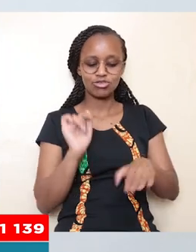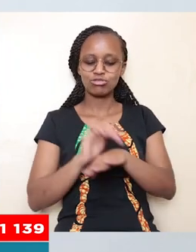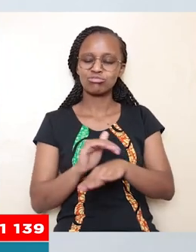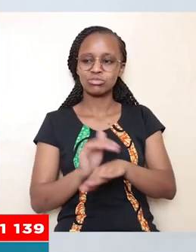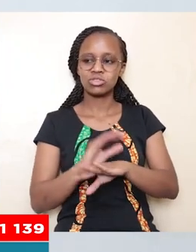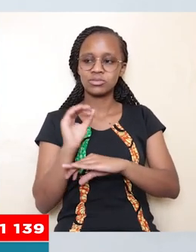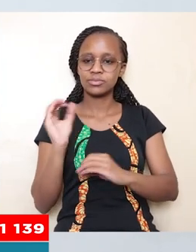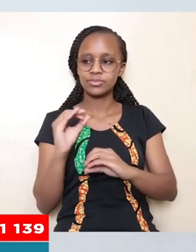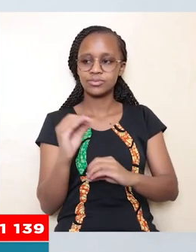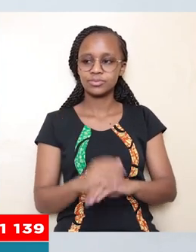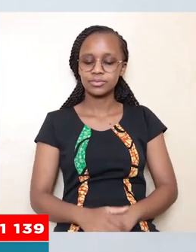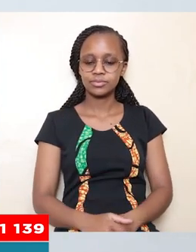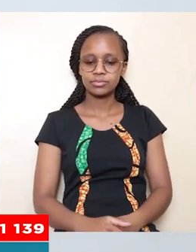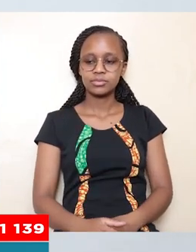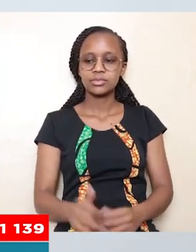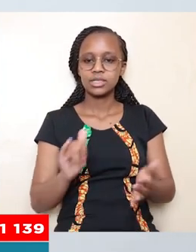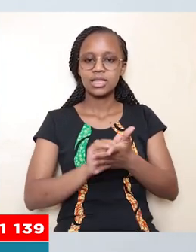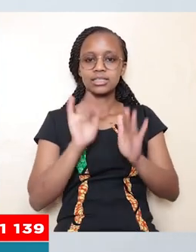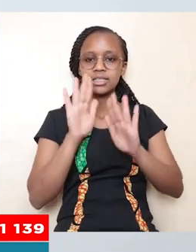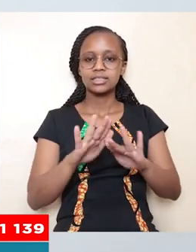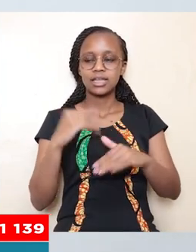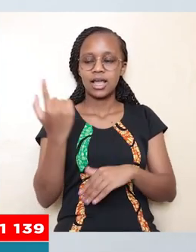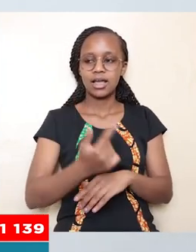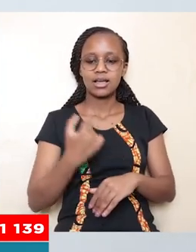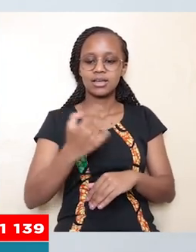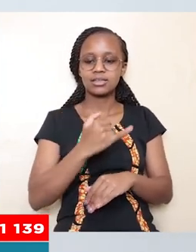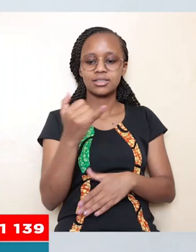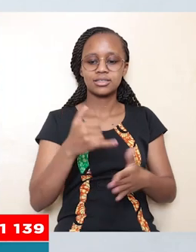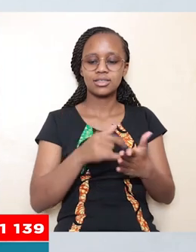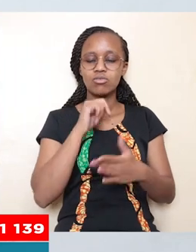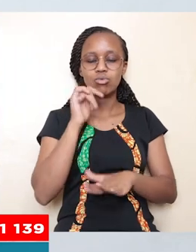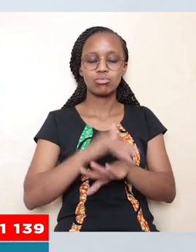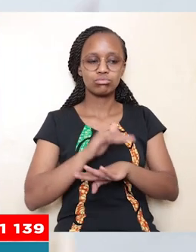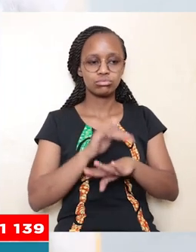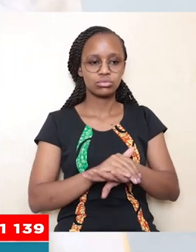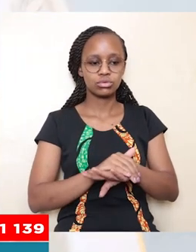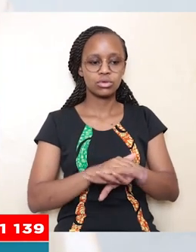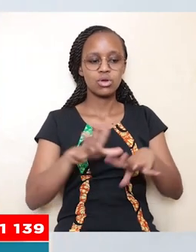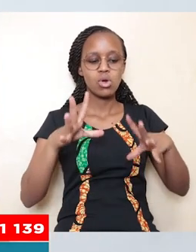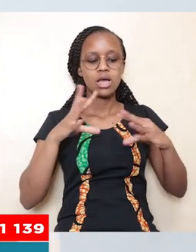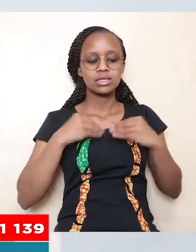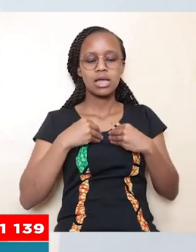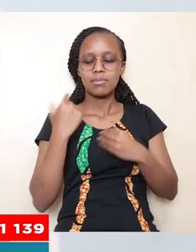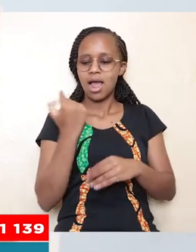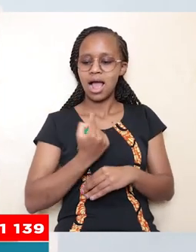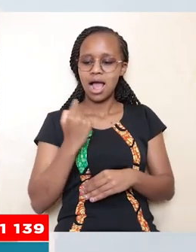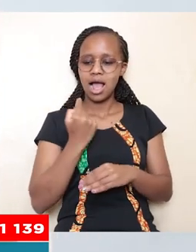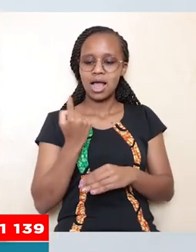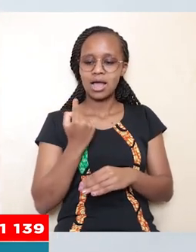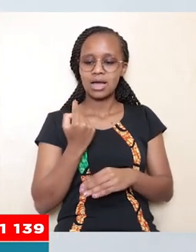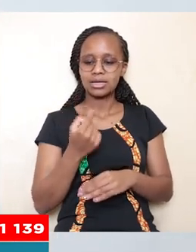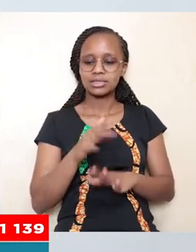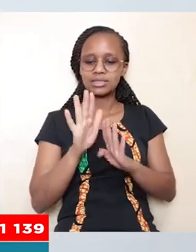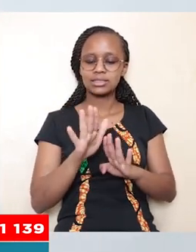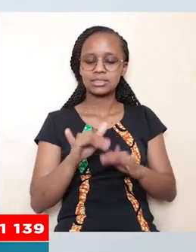good that they remain alone. It is not good to allow loneliness to creep in